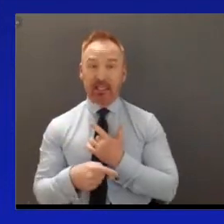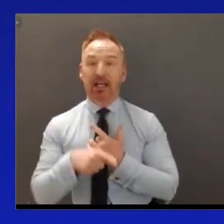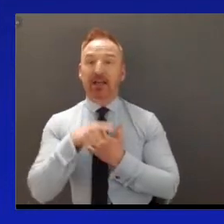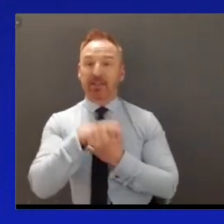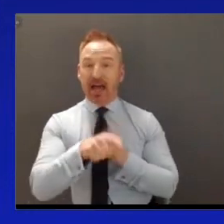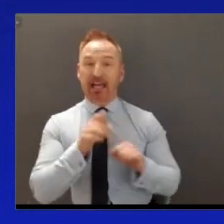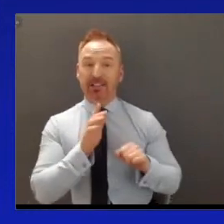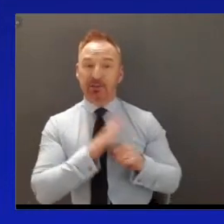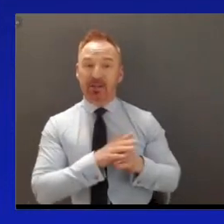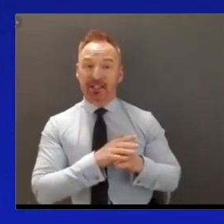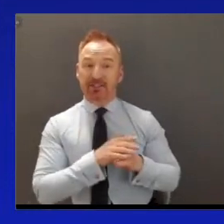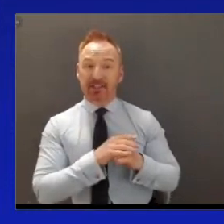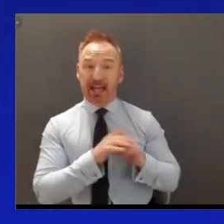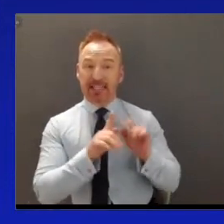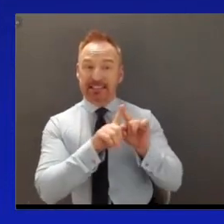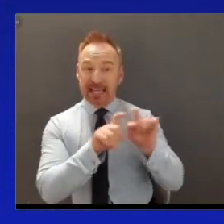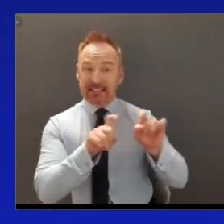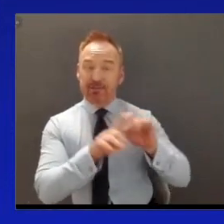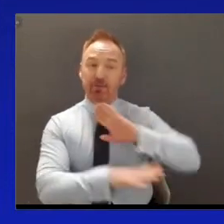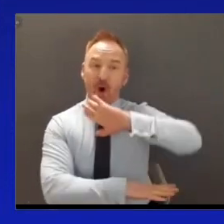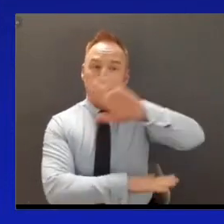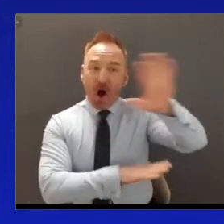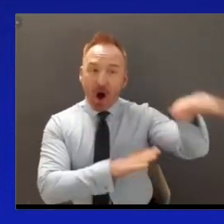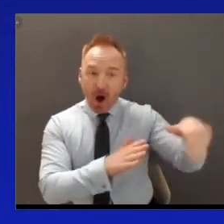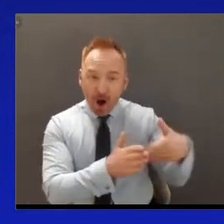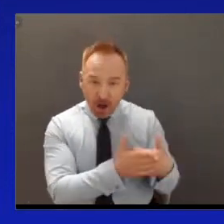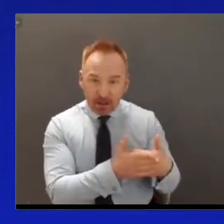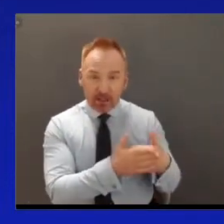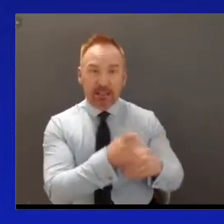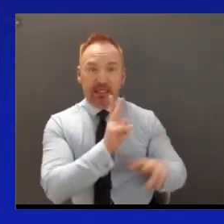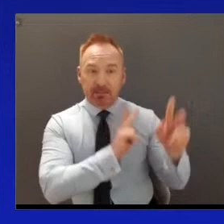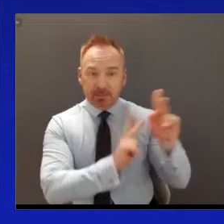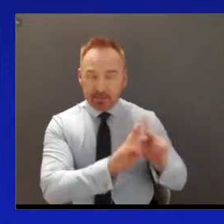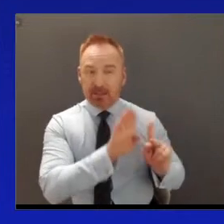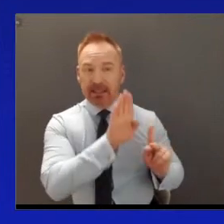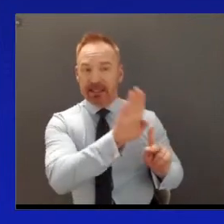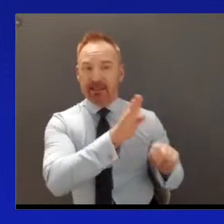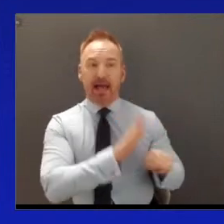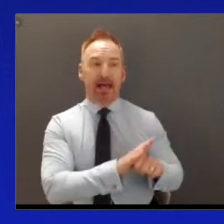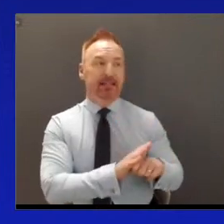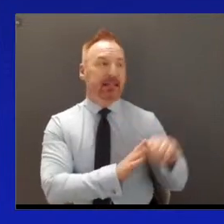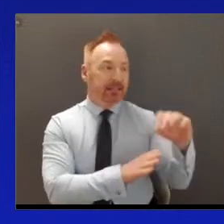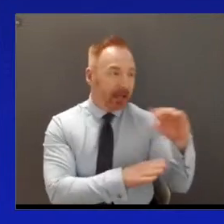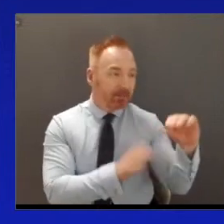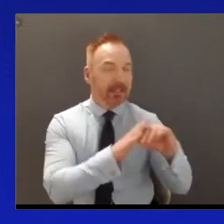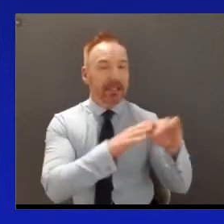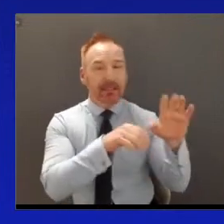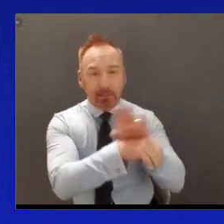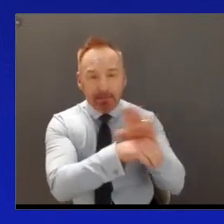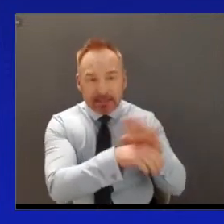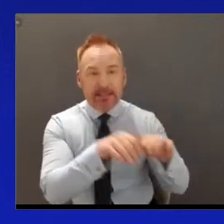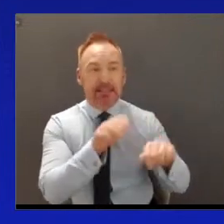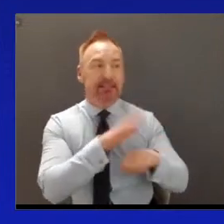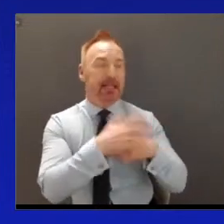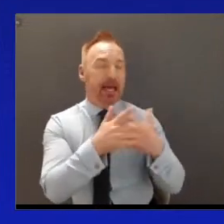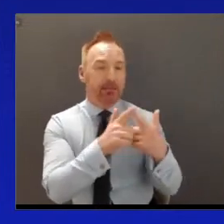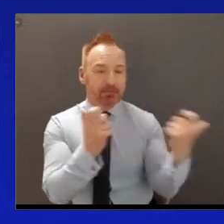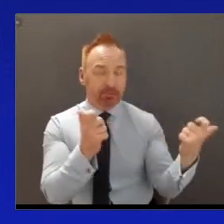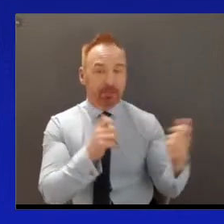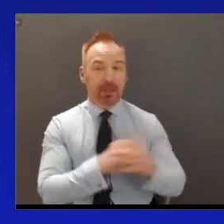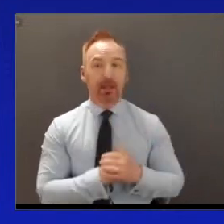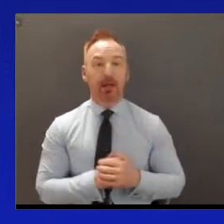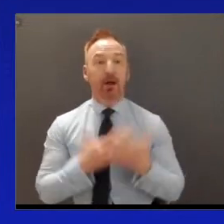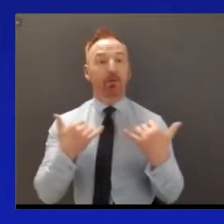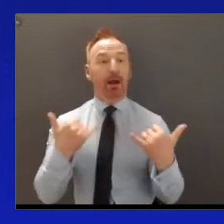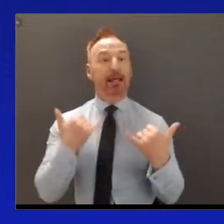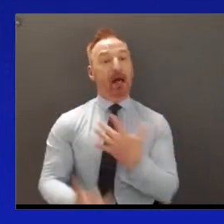everyone in the facility or institution or workplace. And so right now, the ministry, the provincial